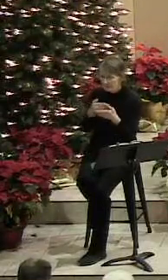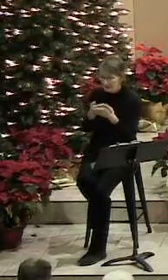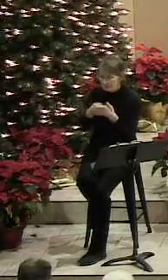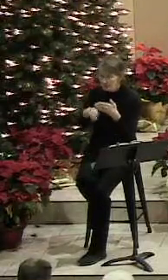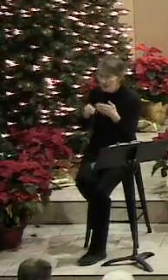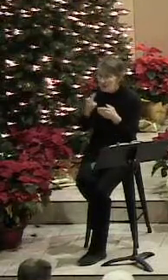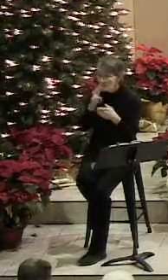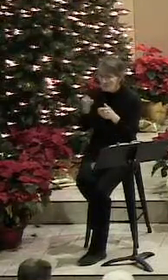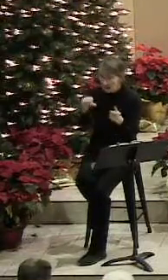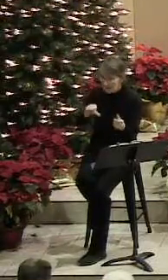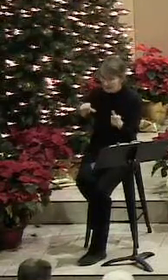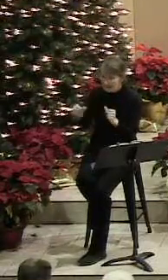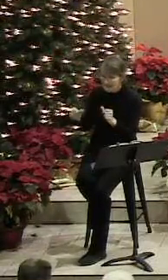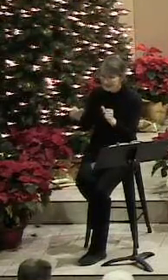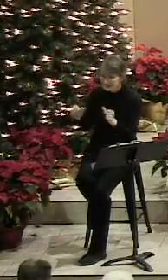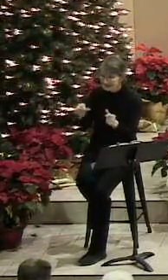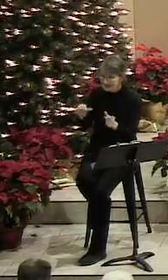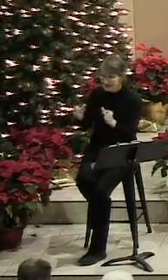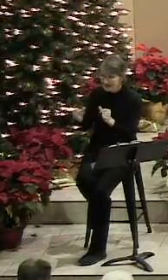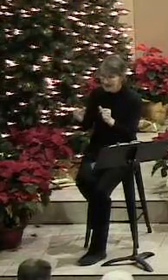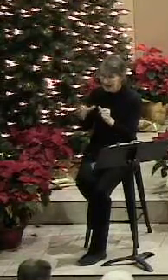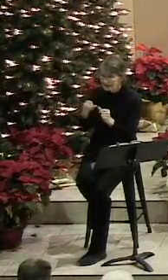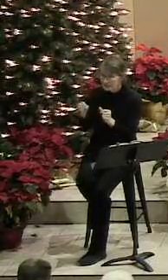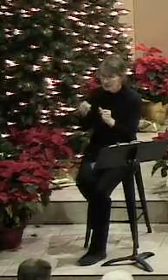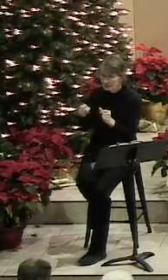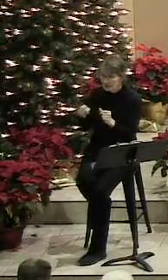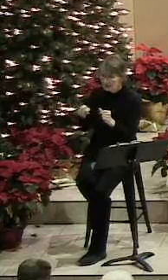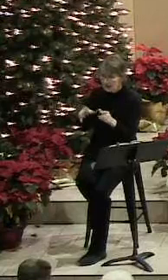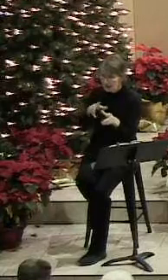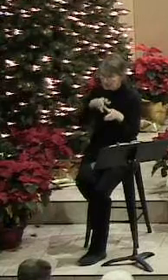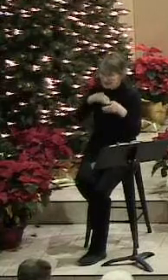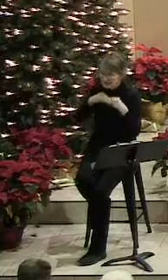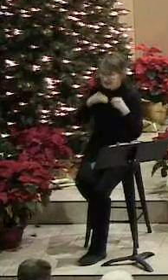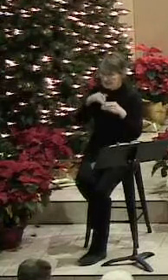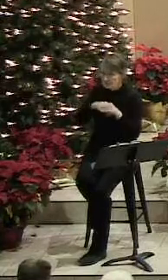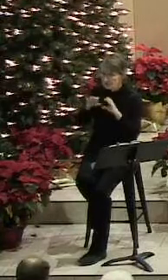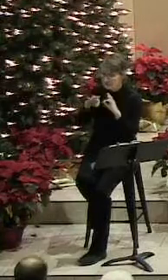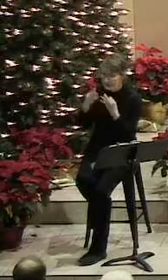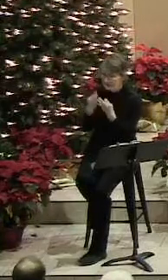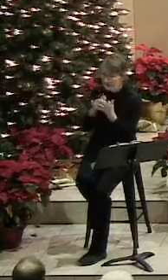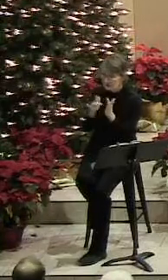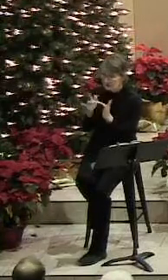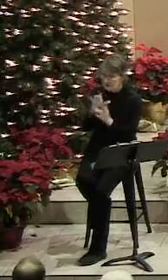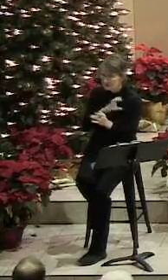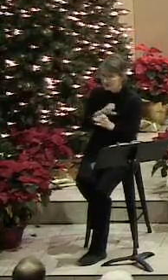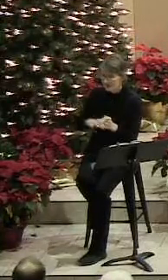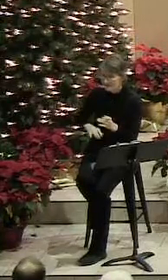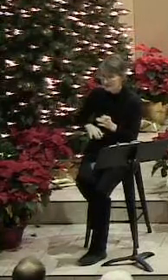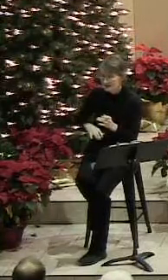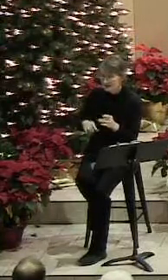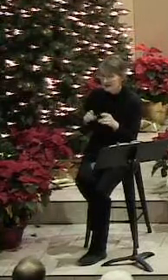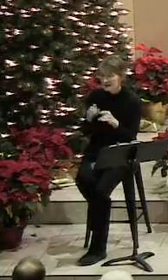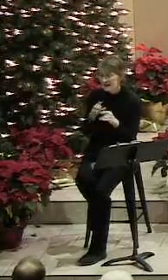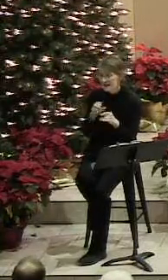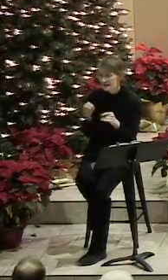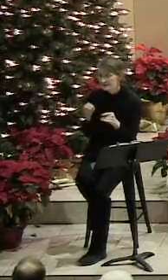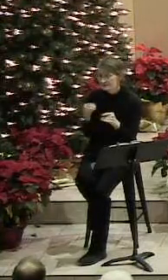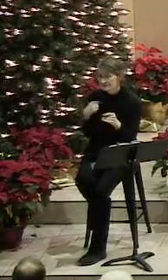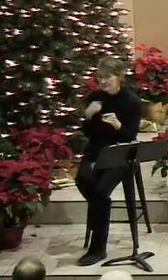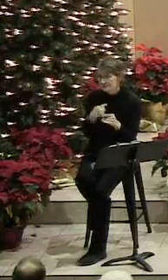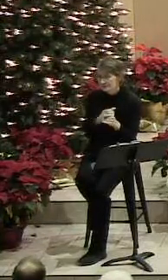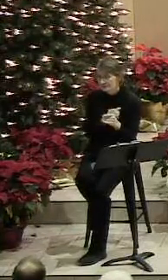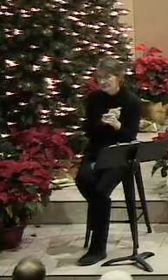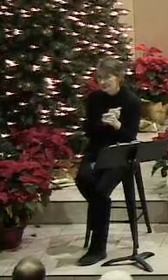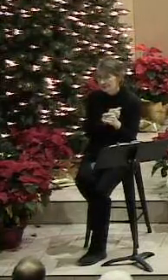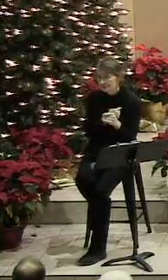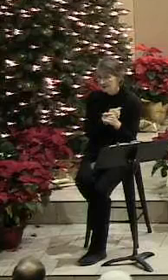were reborn into the family of Jesus Christ. But of course, we know there's still that part of our nature that draws us back to